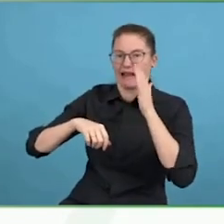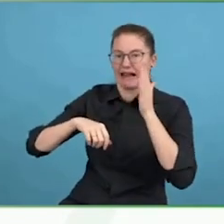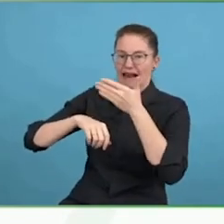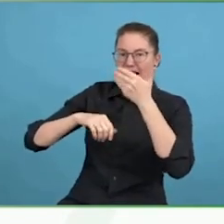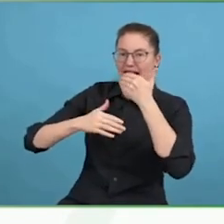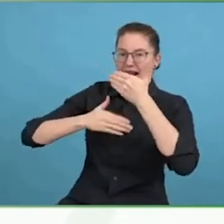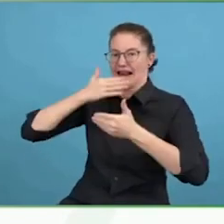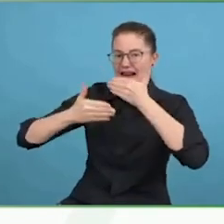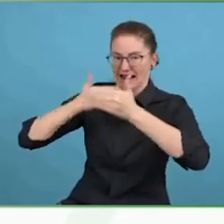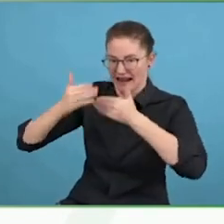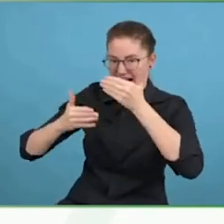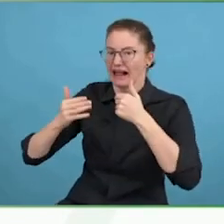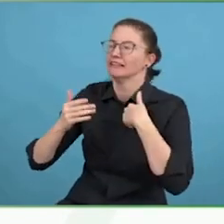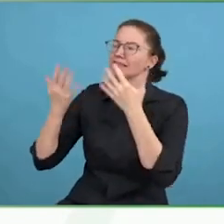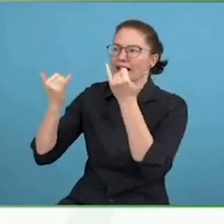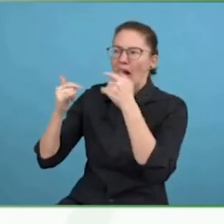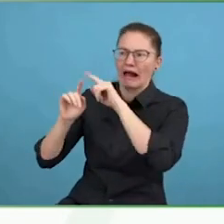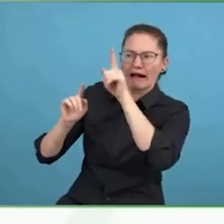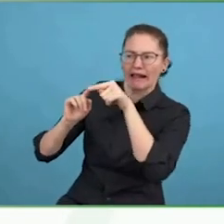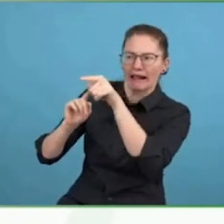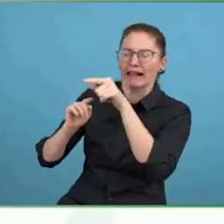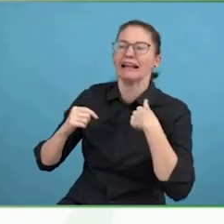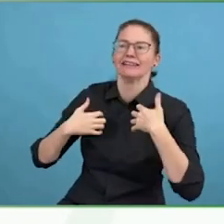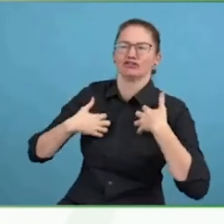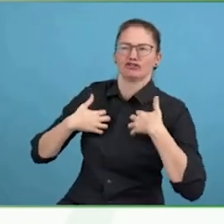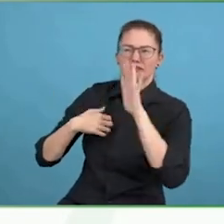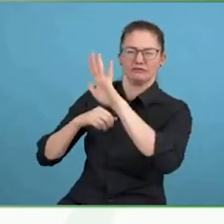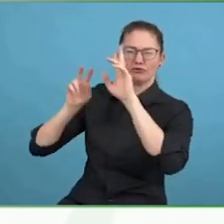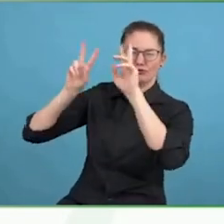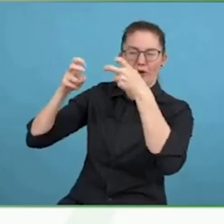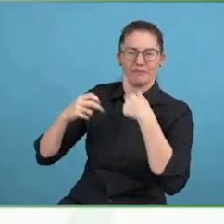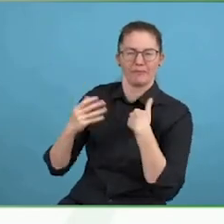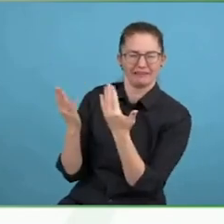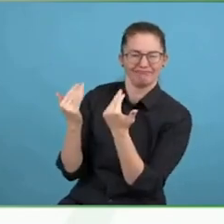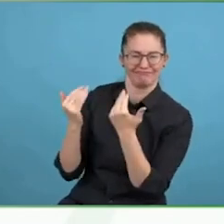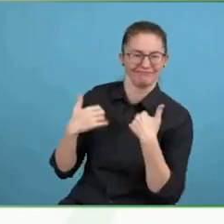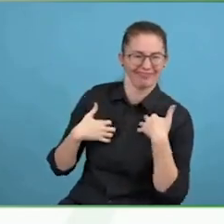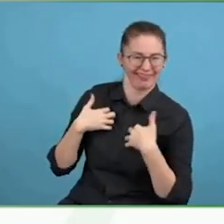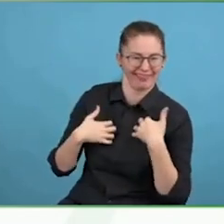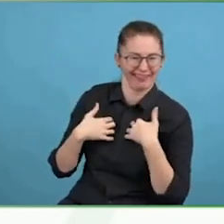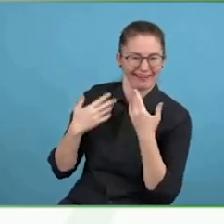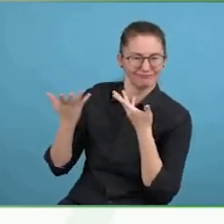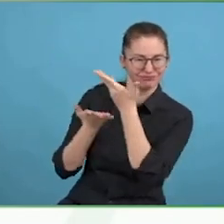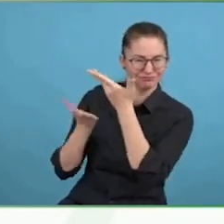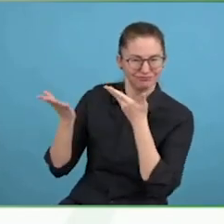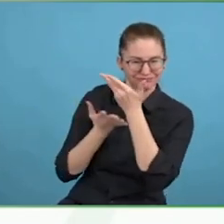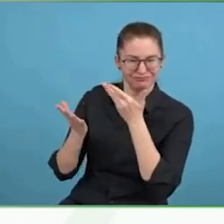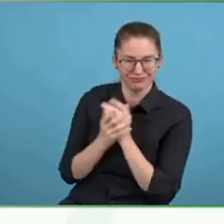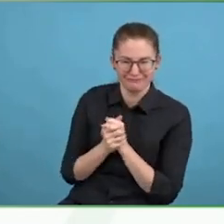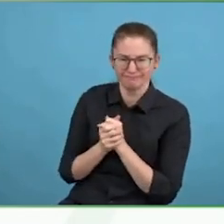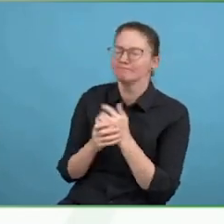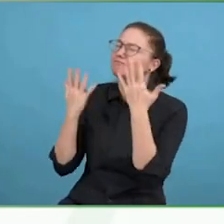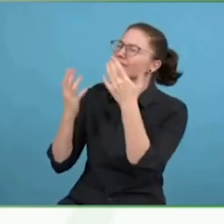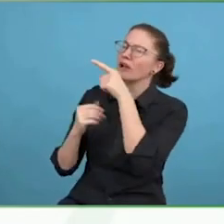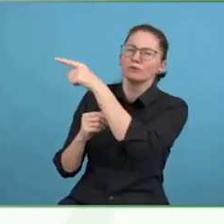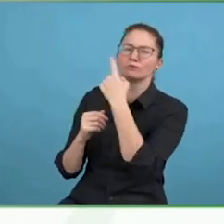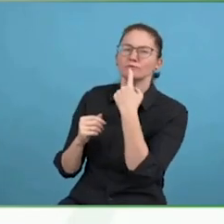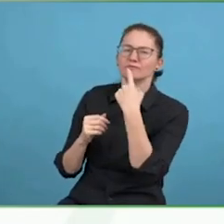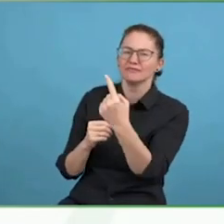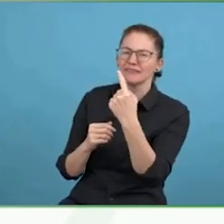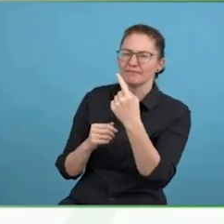the regulations. And let me ask you, you choose which one you want to address first, whether it's